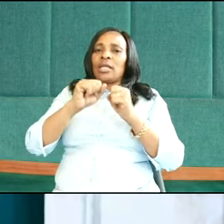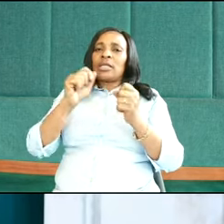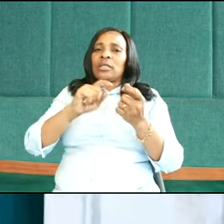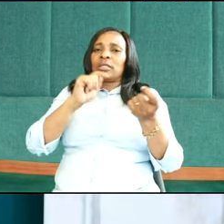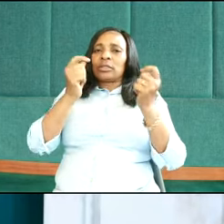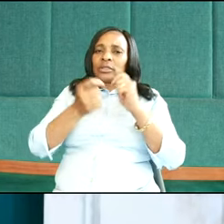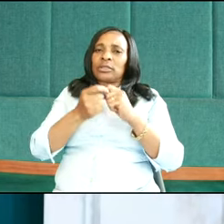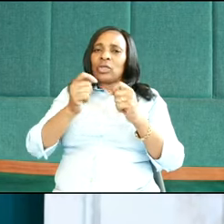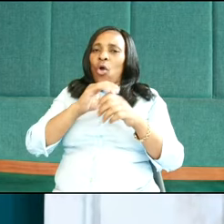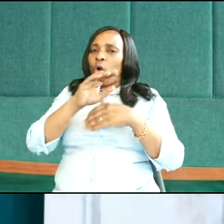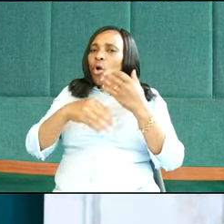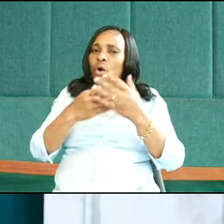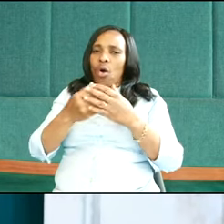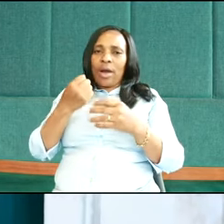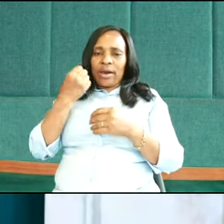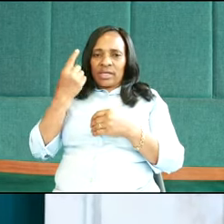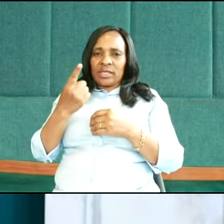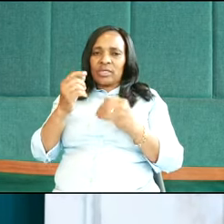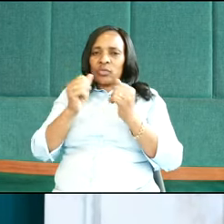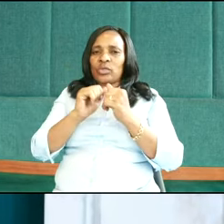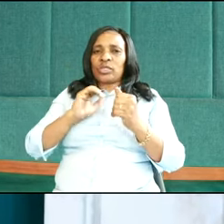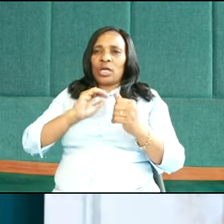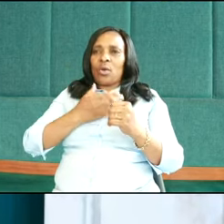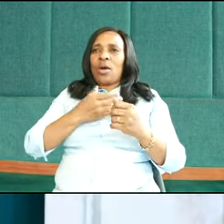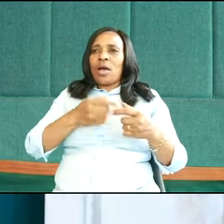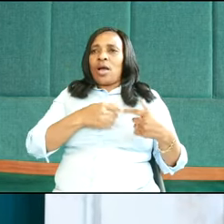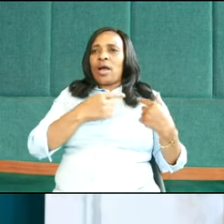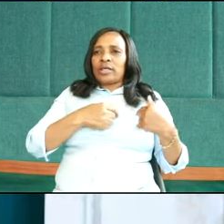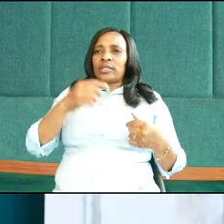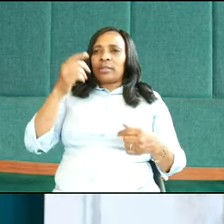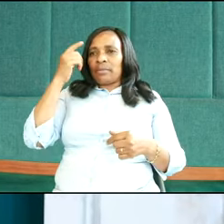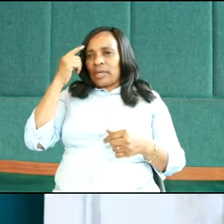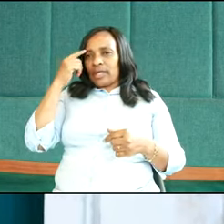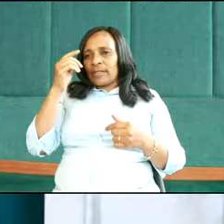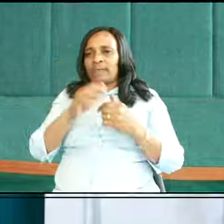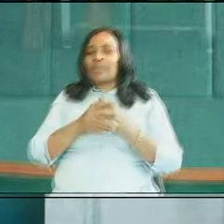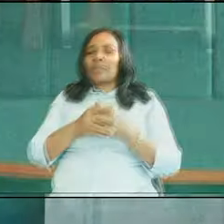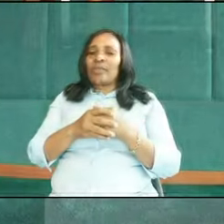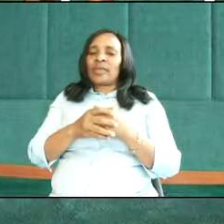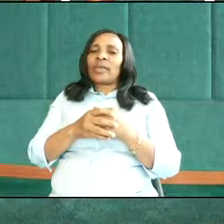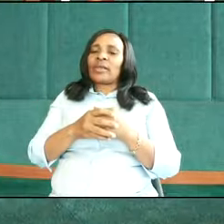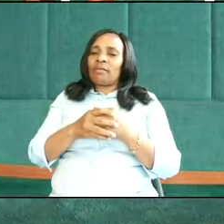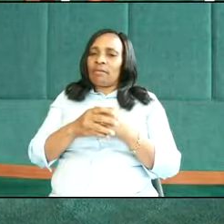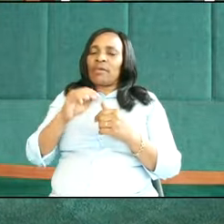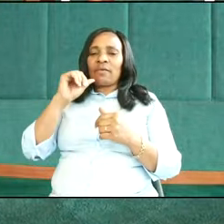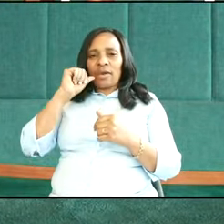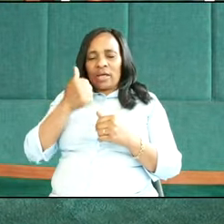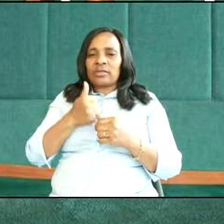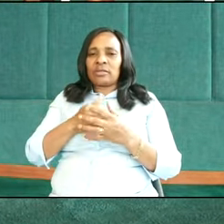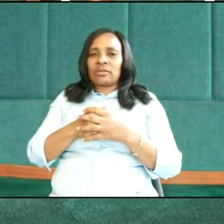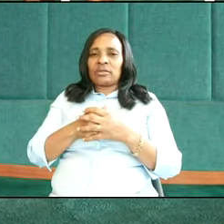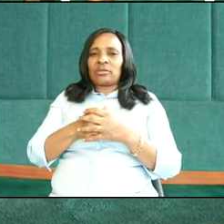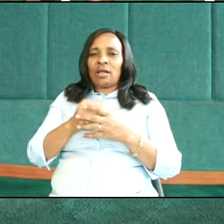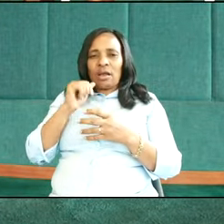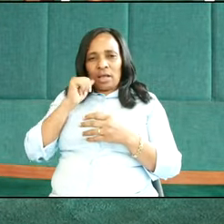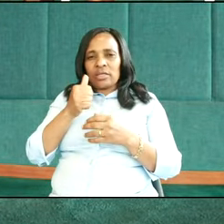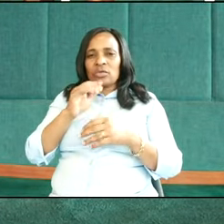all understanding will guard our hearts and our minds through Christ Jesus. Amen. Nice one.